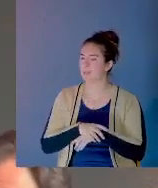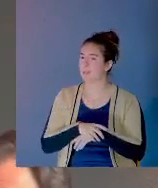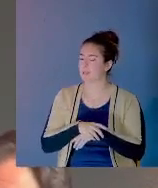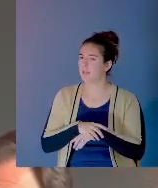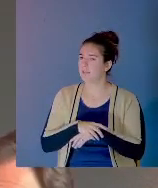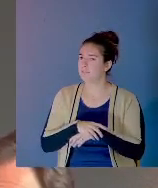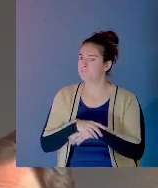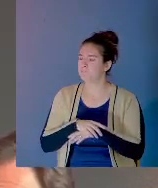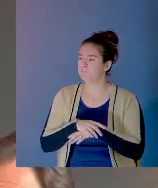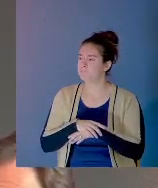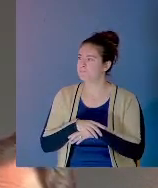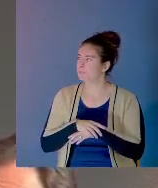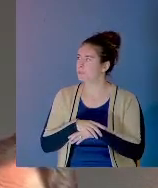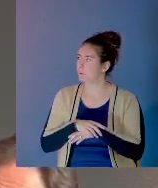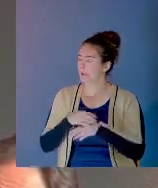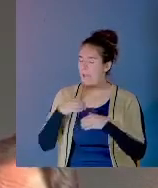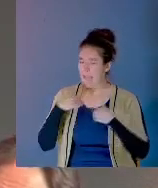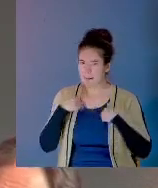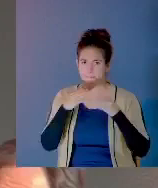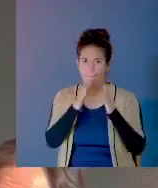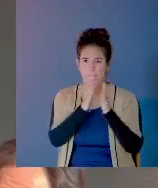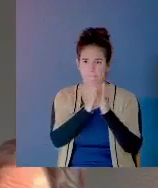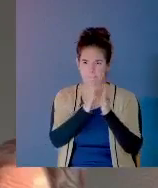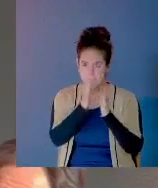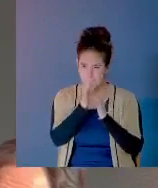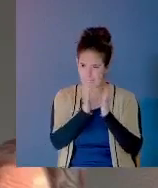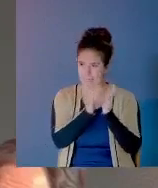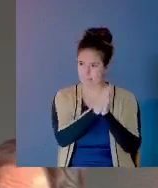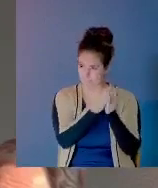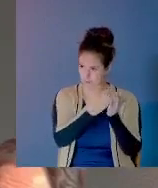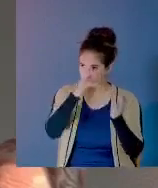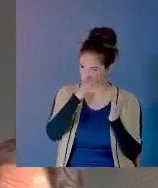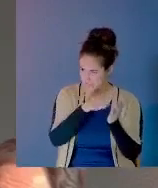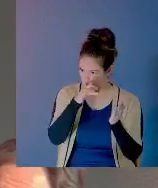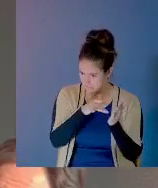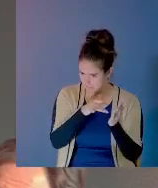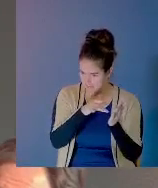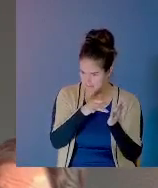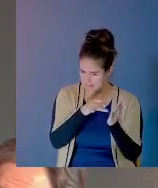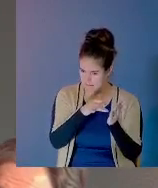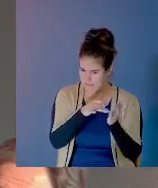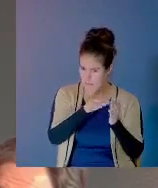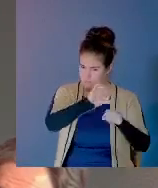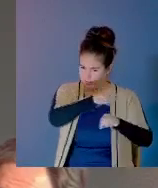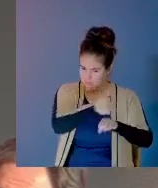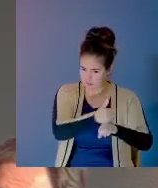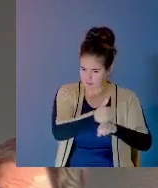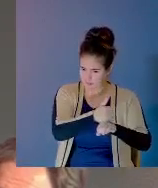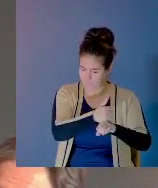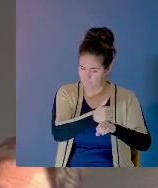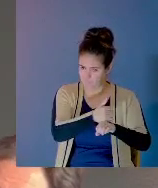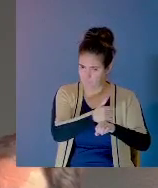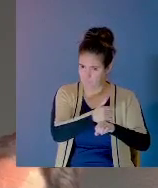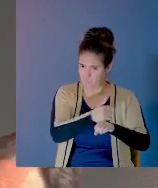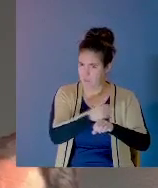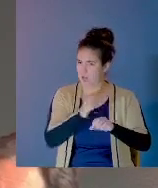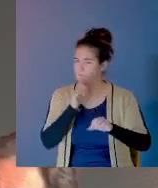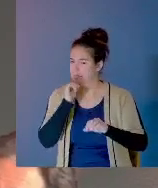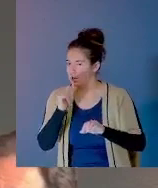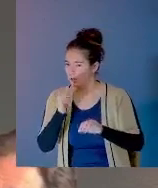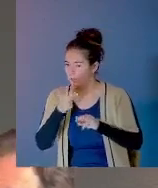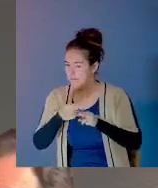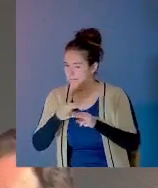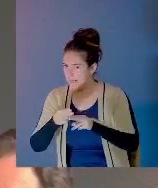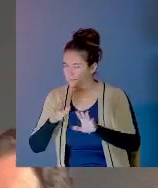formed, and then I don't want to name the people who formed it, and then they just said, well, here it is. You teach it.